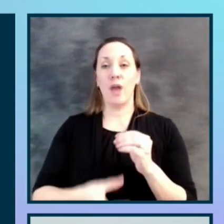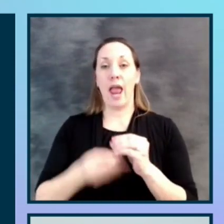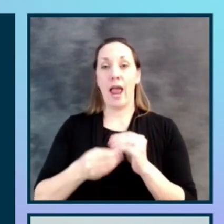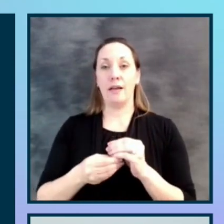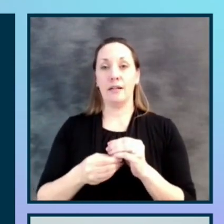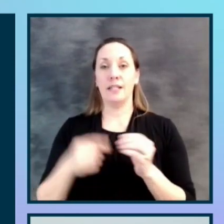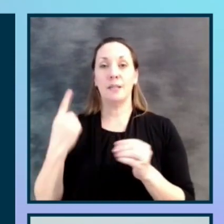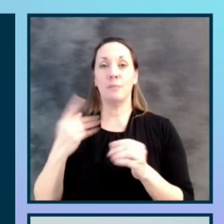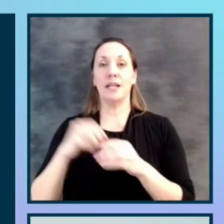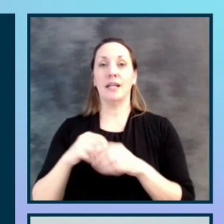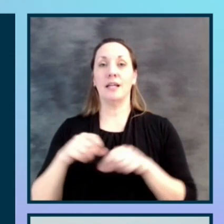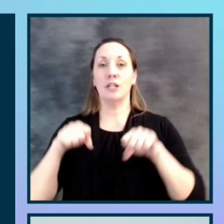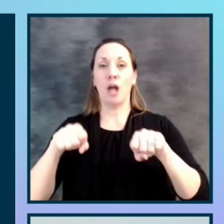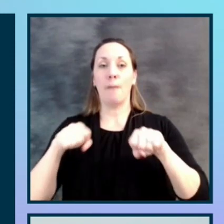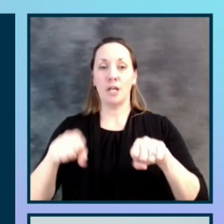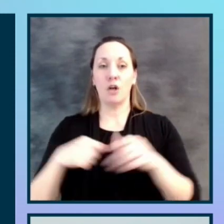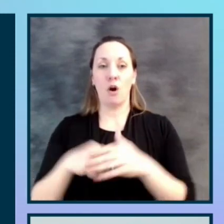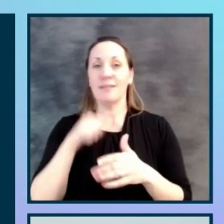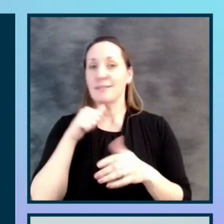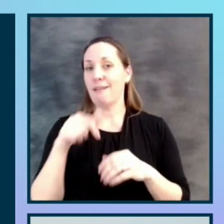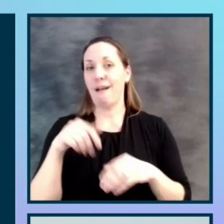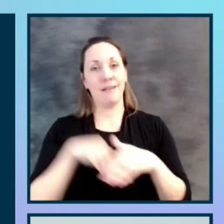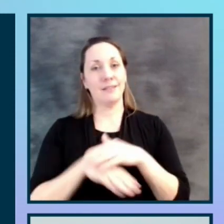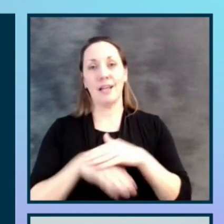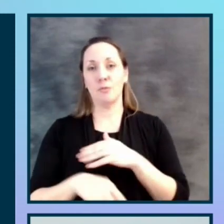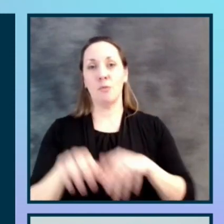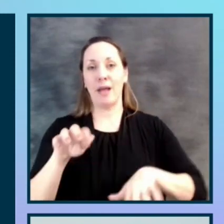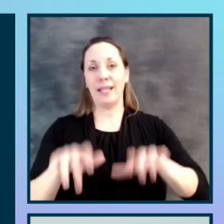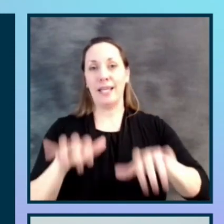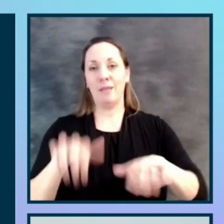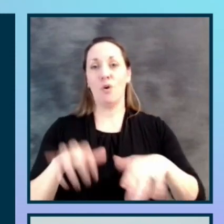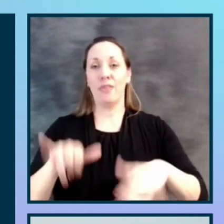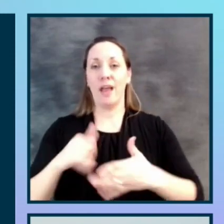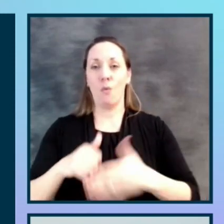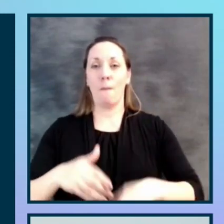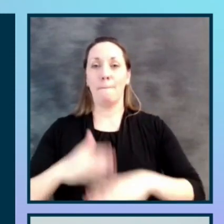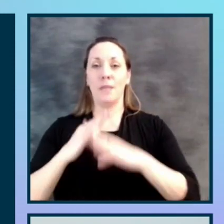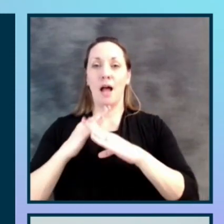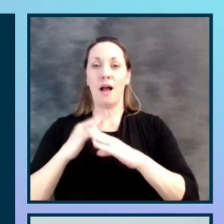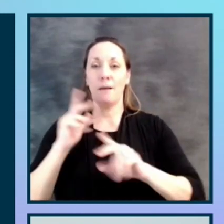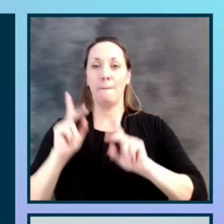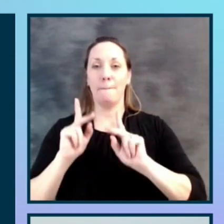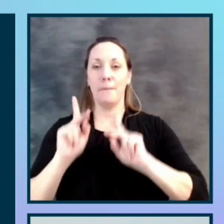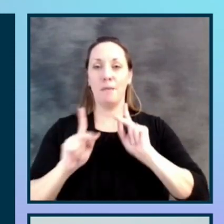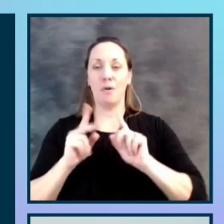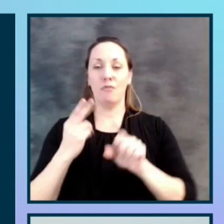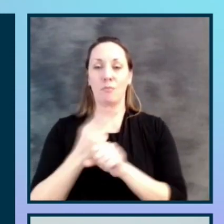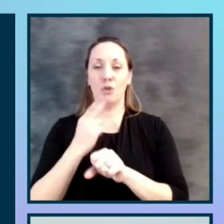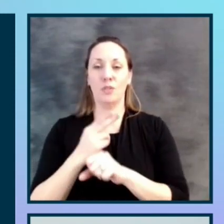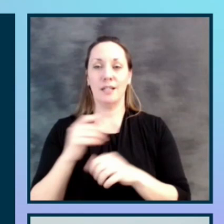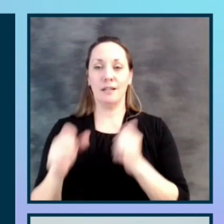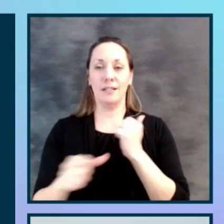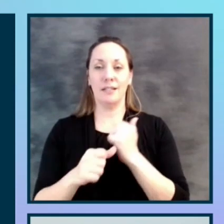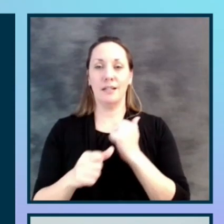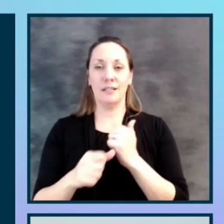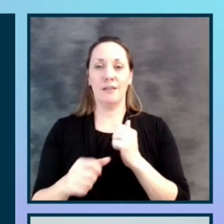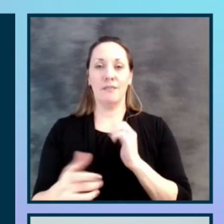via keyboard. This will block people using assistive technologies from completing a purchase on their